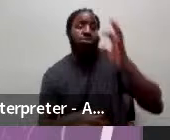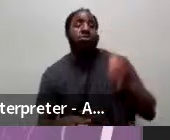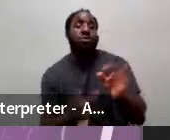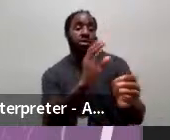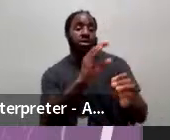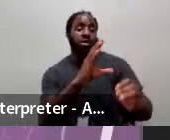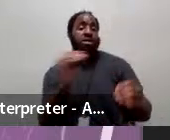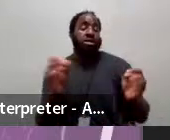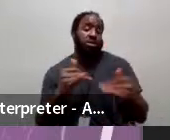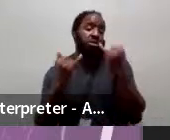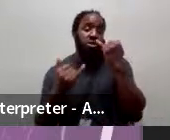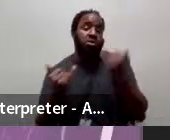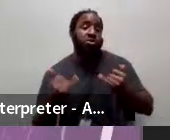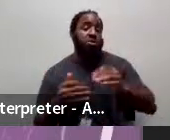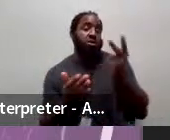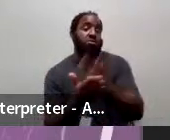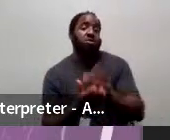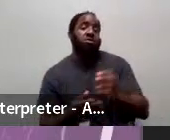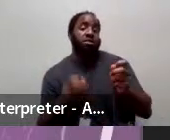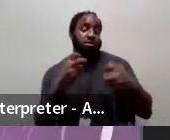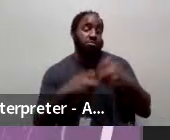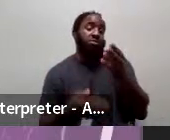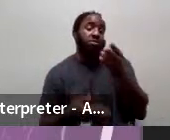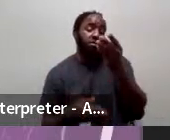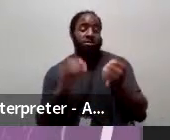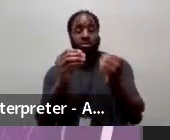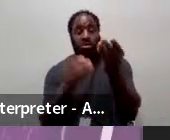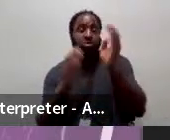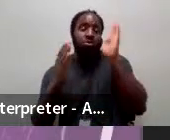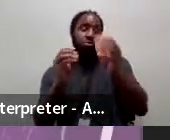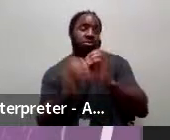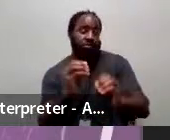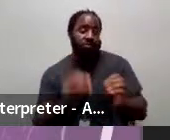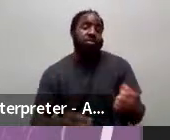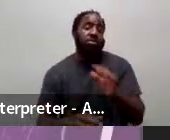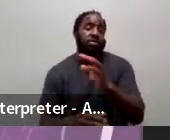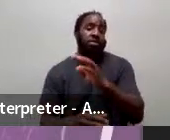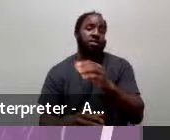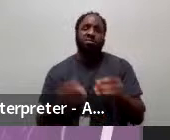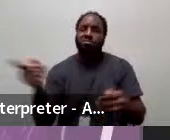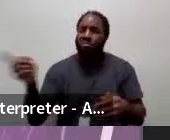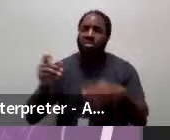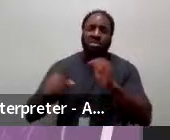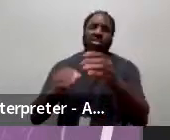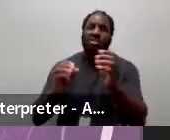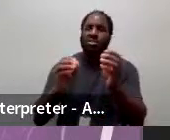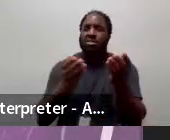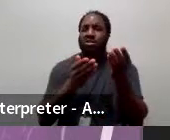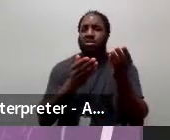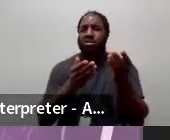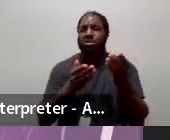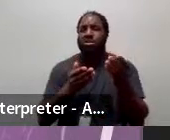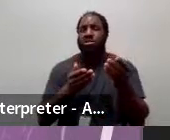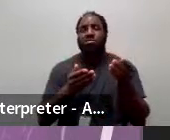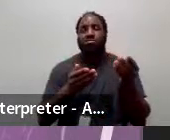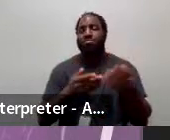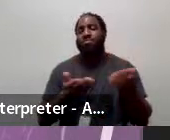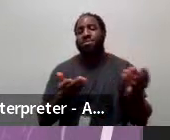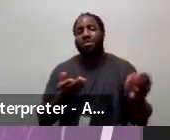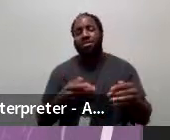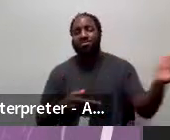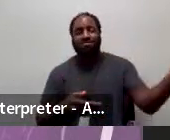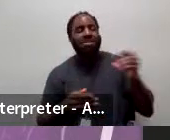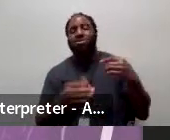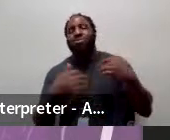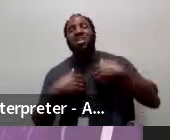parking issues there. Okay, and then can you provide more clarity with the Mr. Hamilton, we still have other